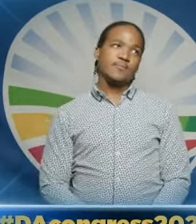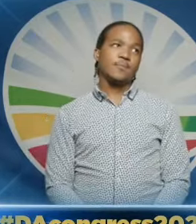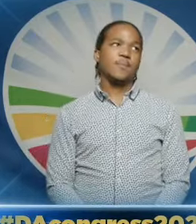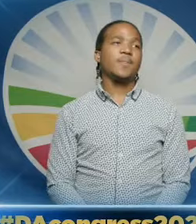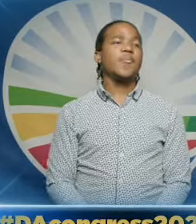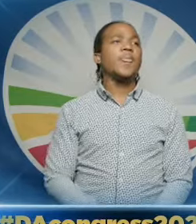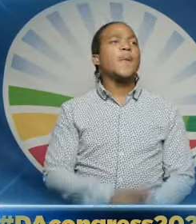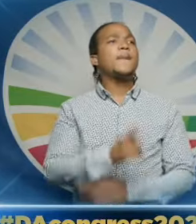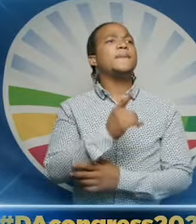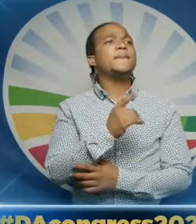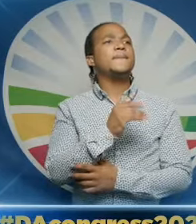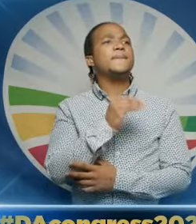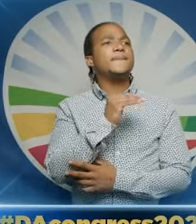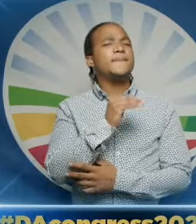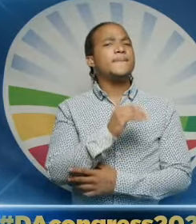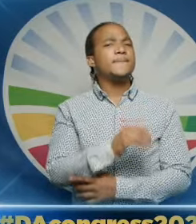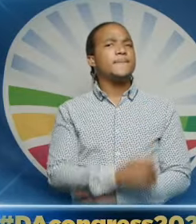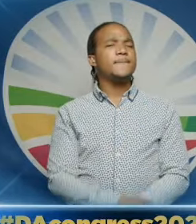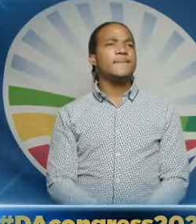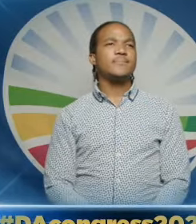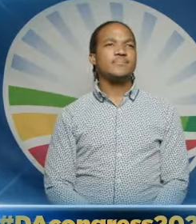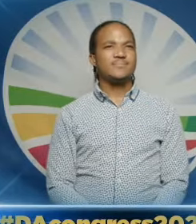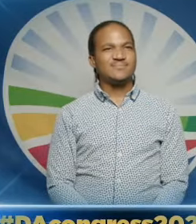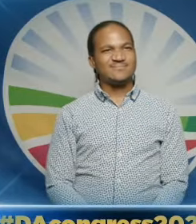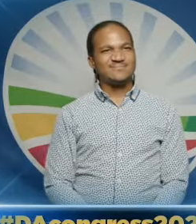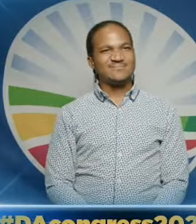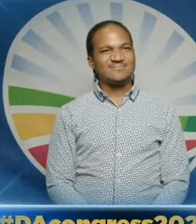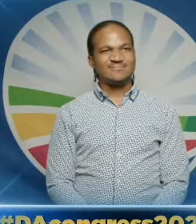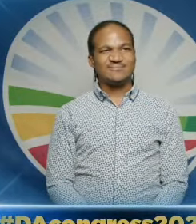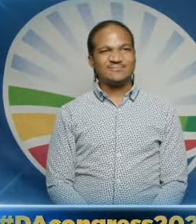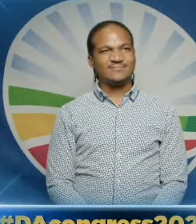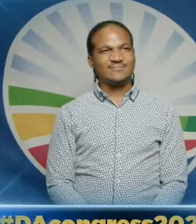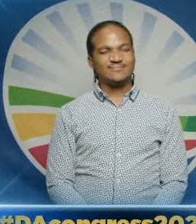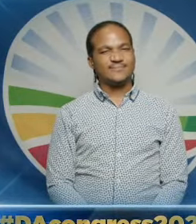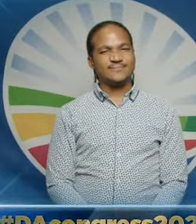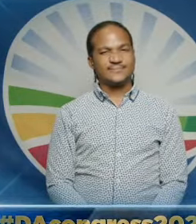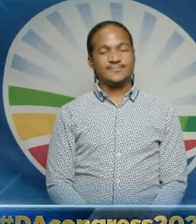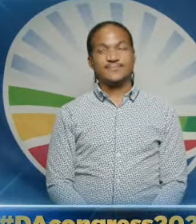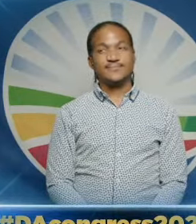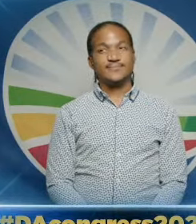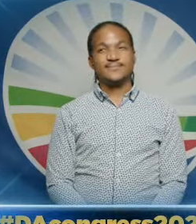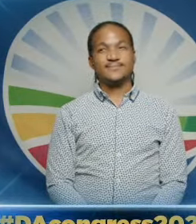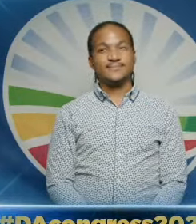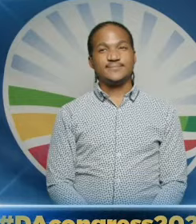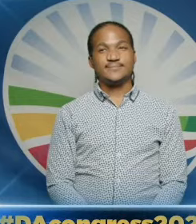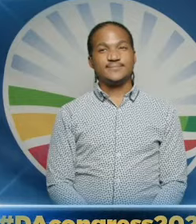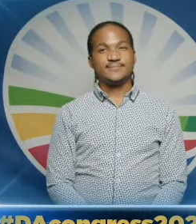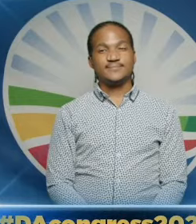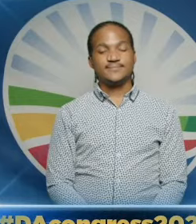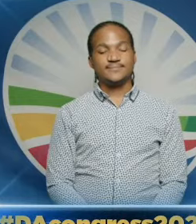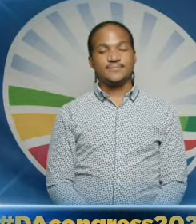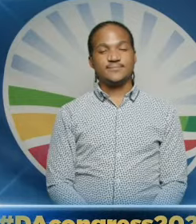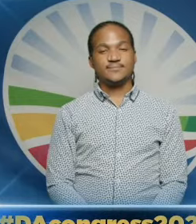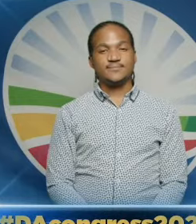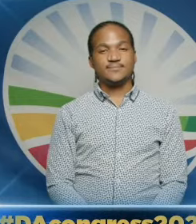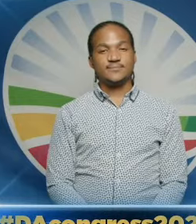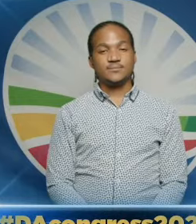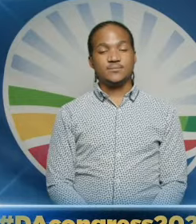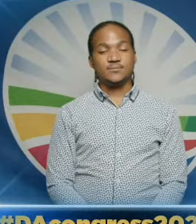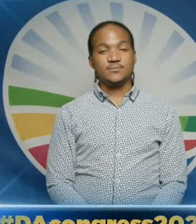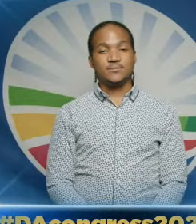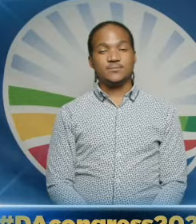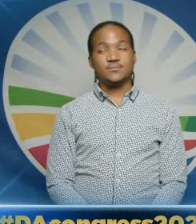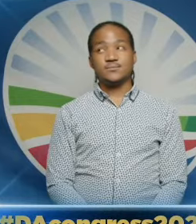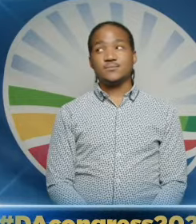does that mean for the DA? I think it's a very good sign of the health of our internal democracy. It's not like people feel they shouldn't